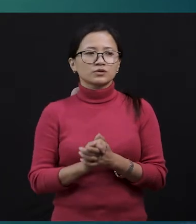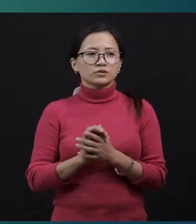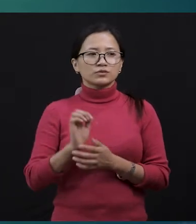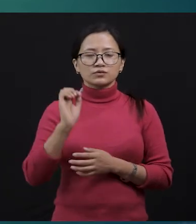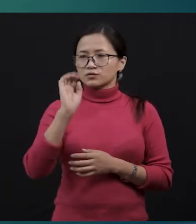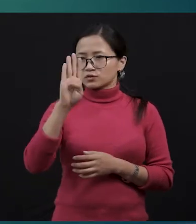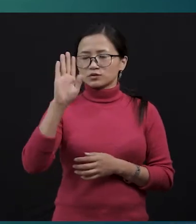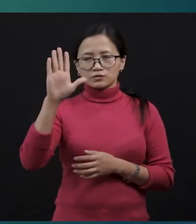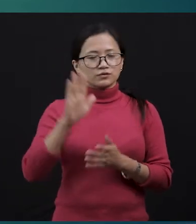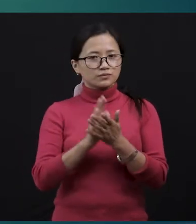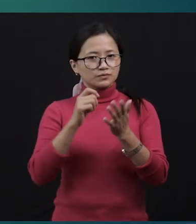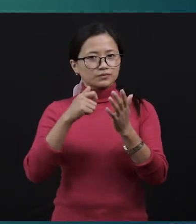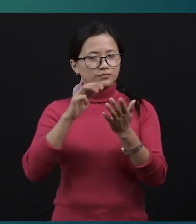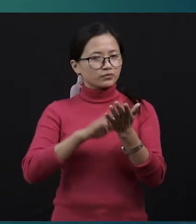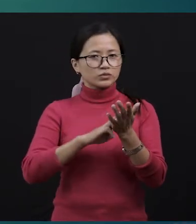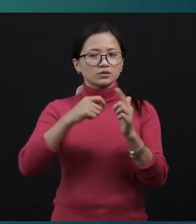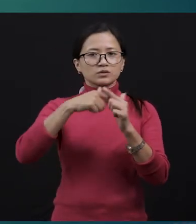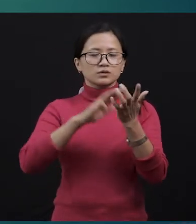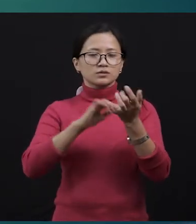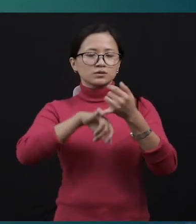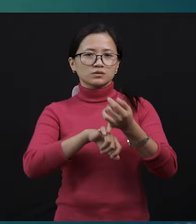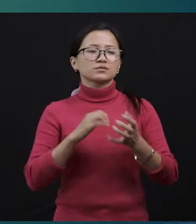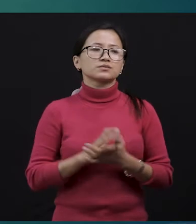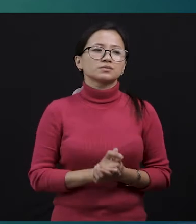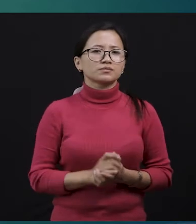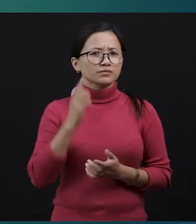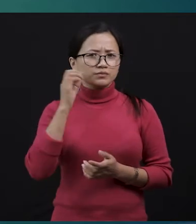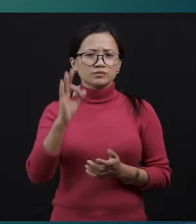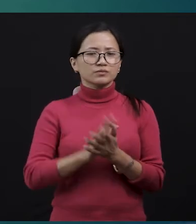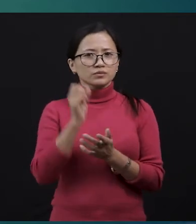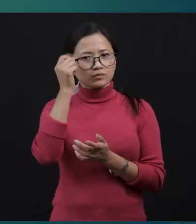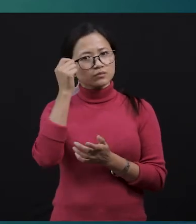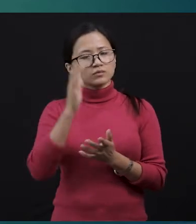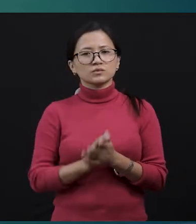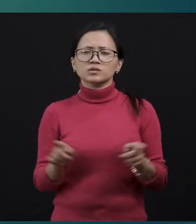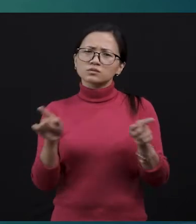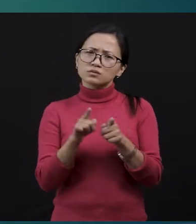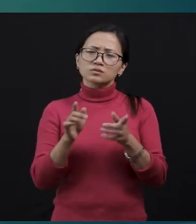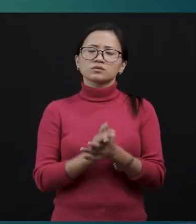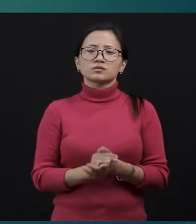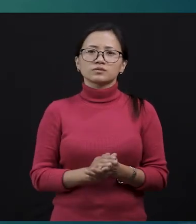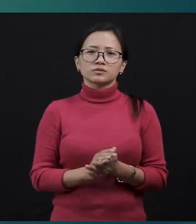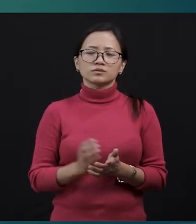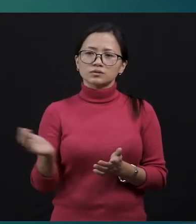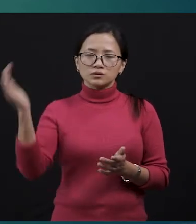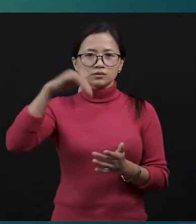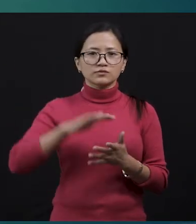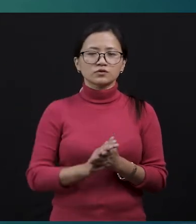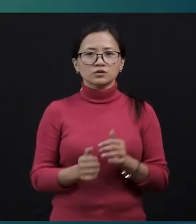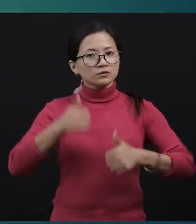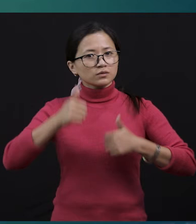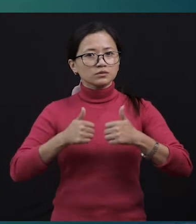repeating these numbers, okay? I'm repeating these figures because it is important for you to understand, as well as it might even come for your